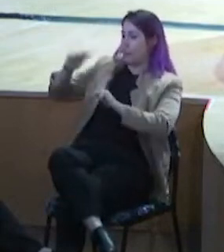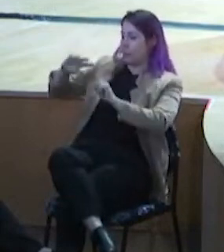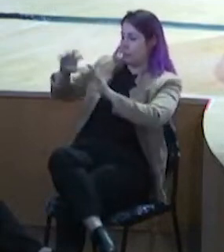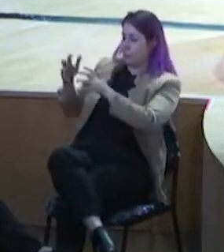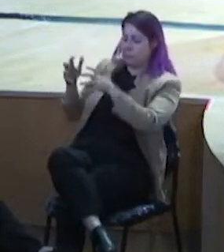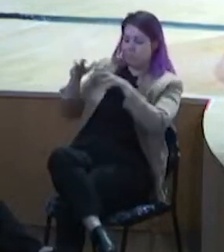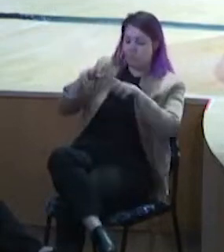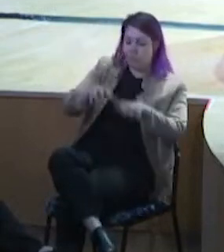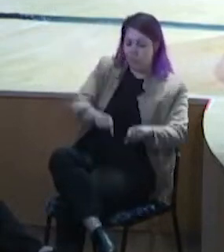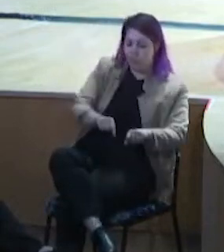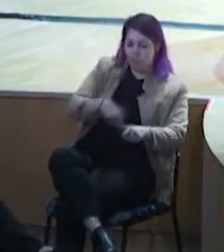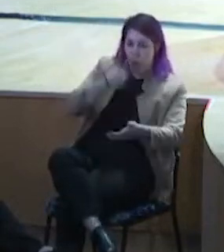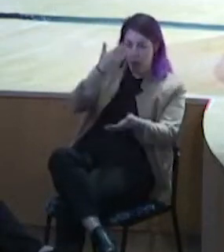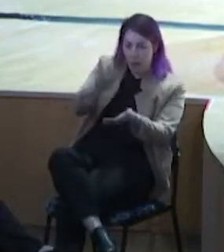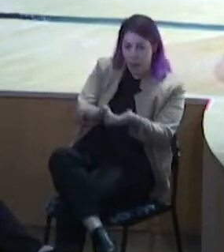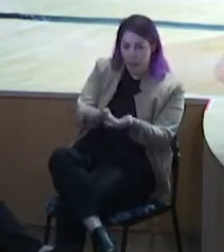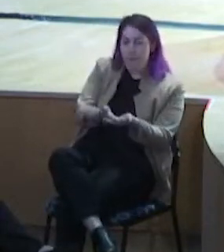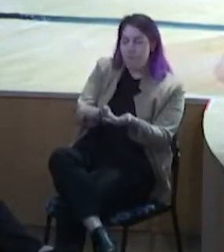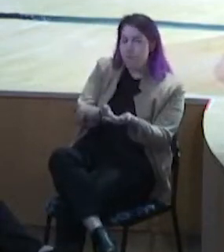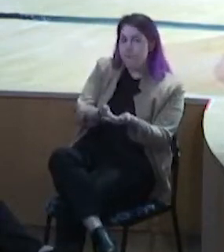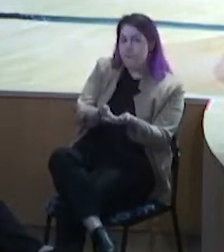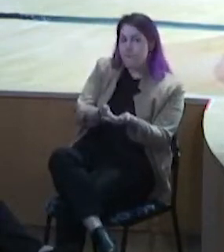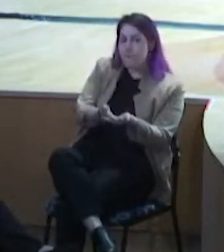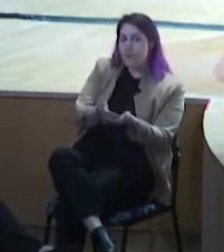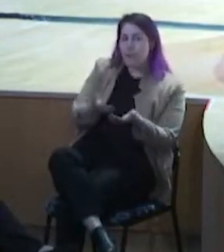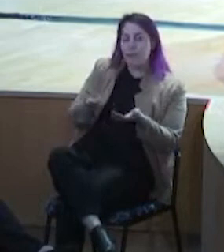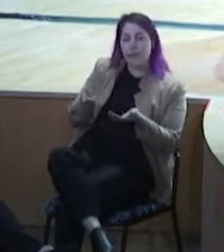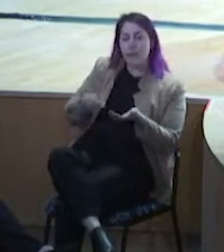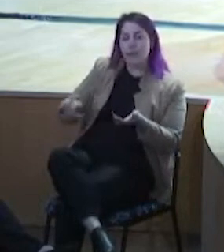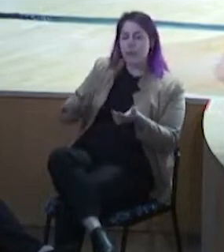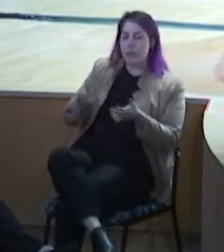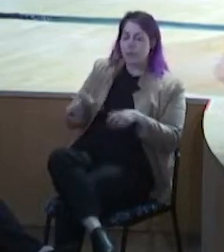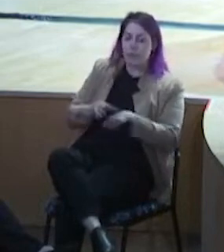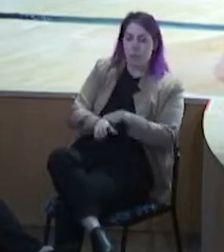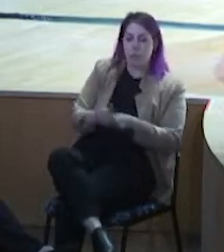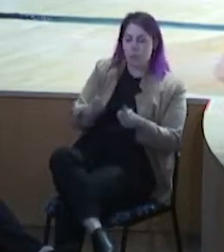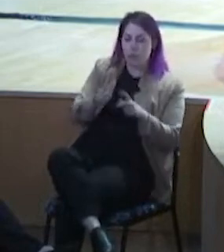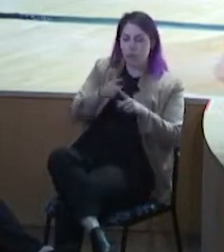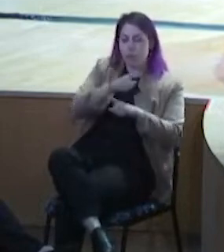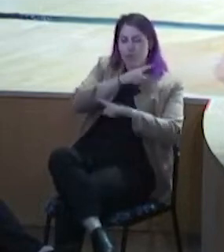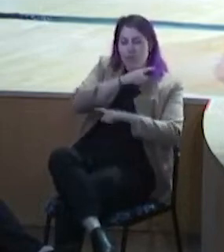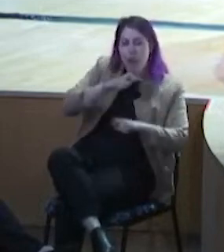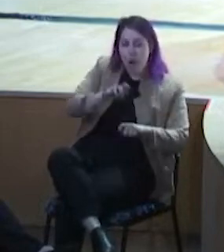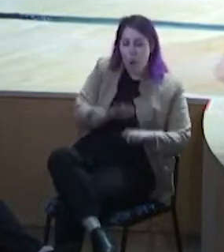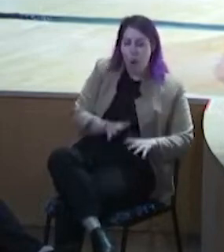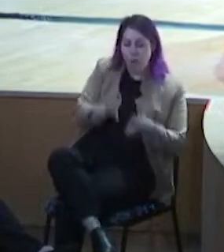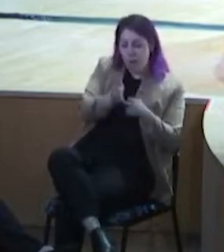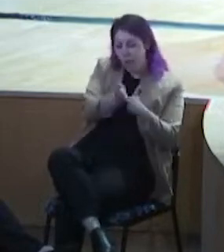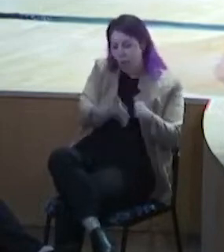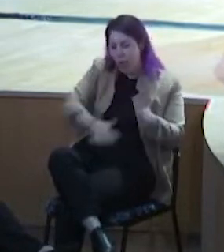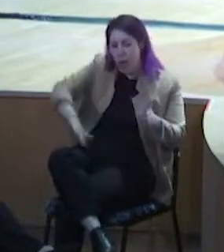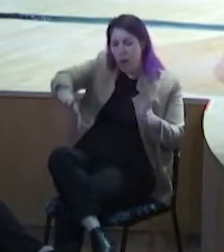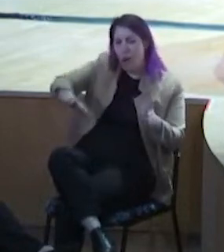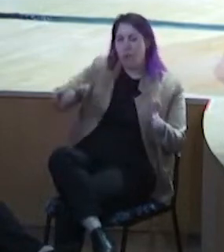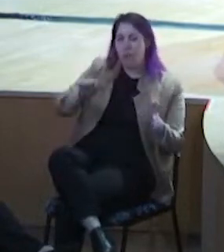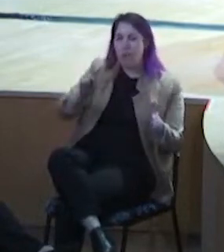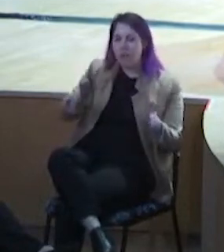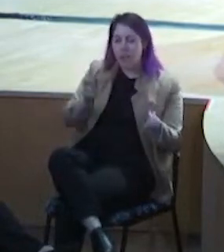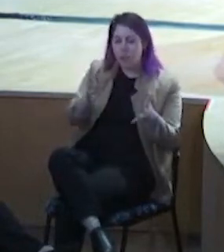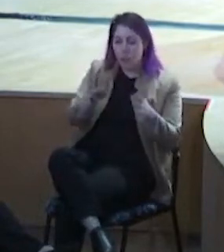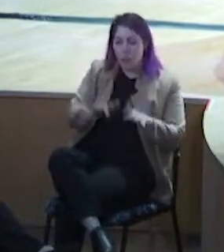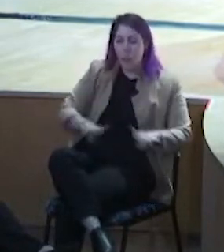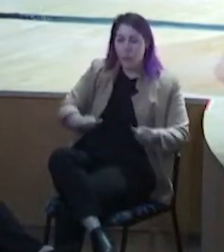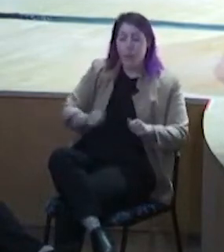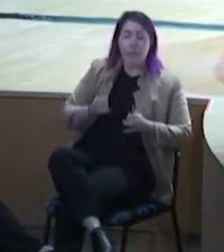as Tenochtitlan, there has been efforts to dry out the lakes. And there are still some remnants